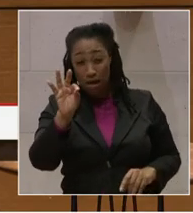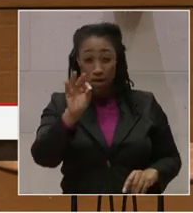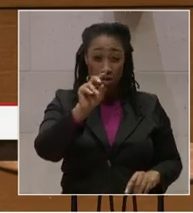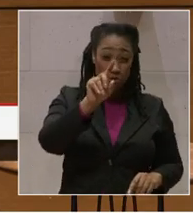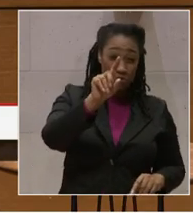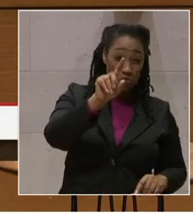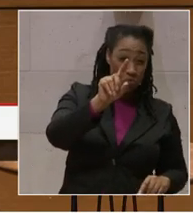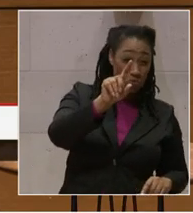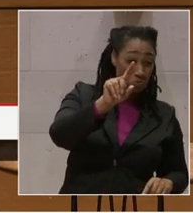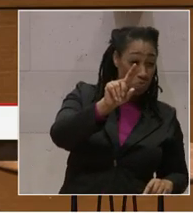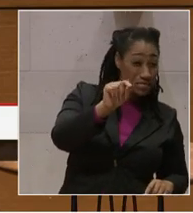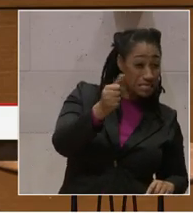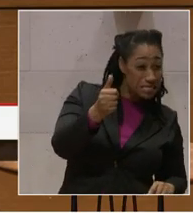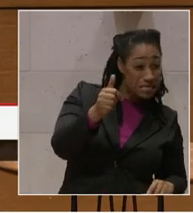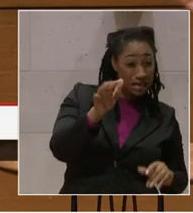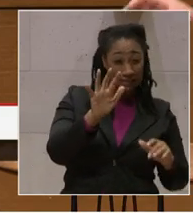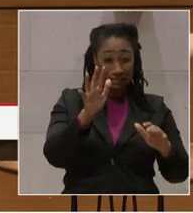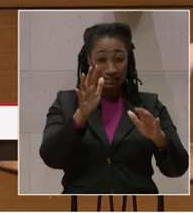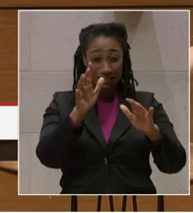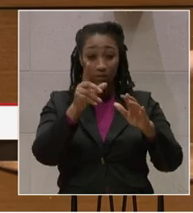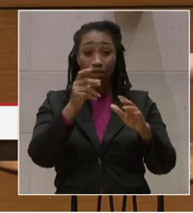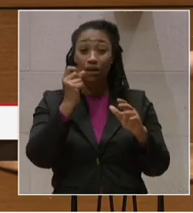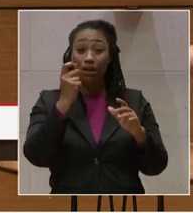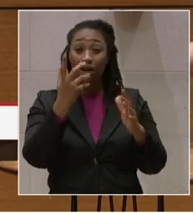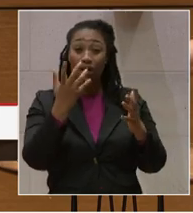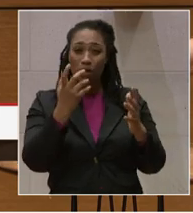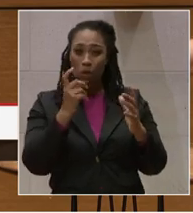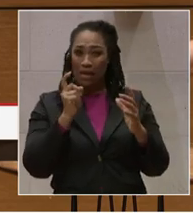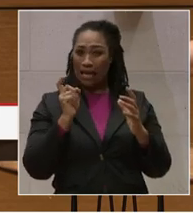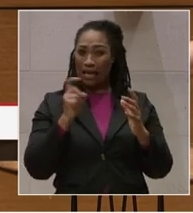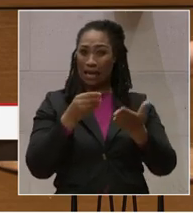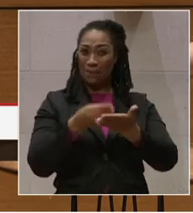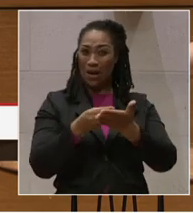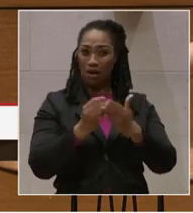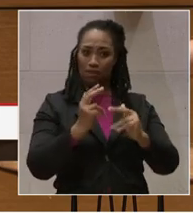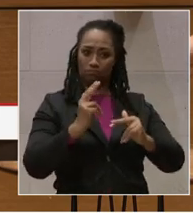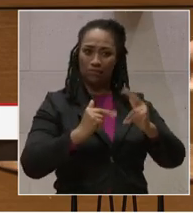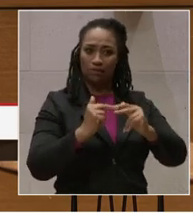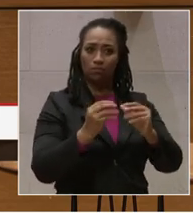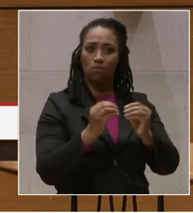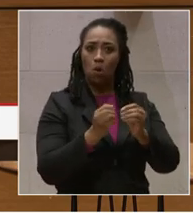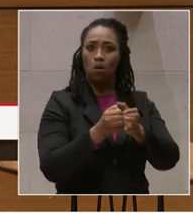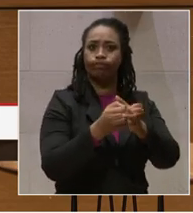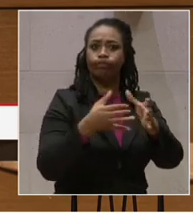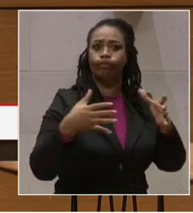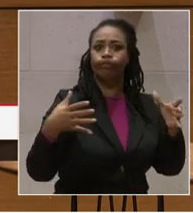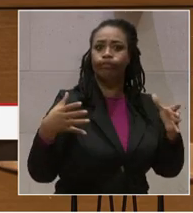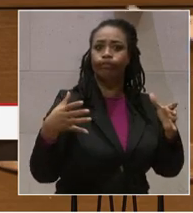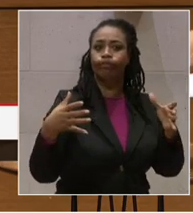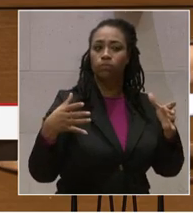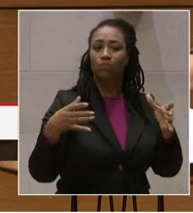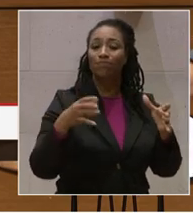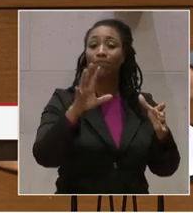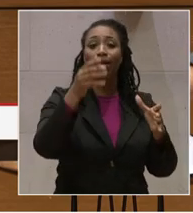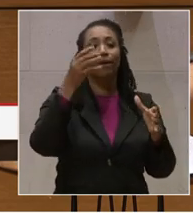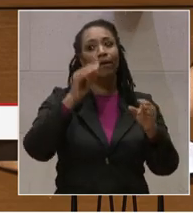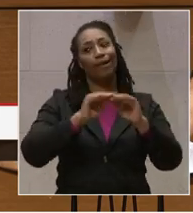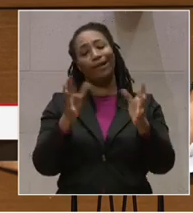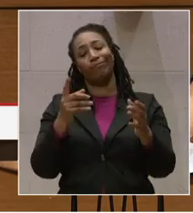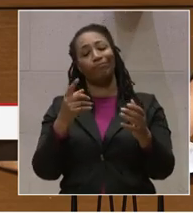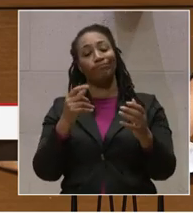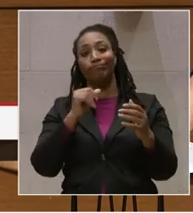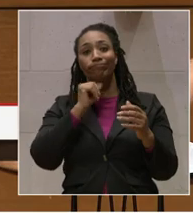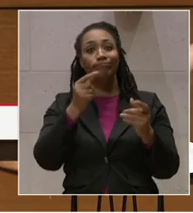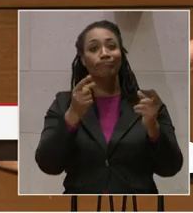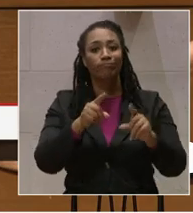more acute during the pandemic, and a number of different shifts happened, not just here in this city,